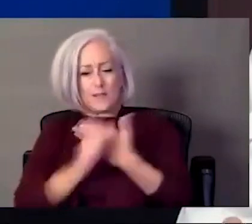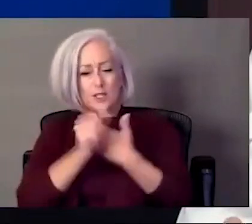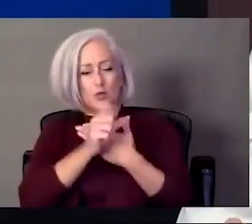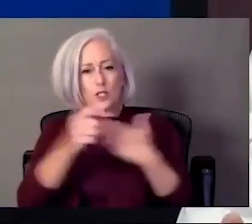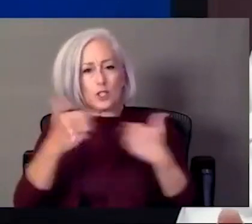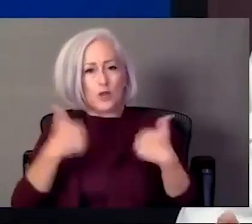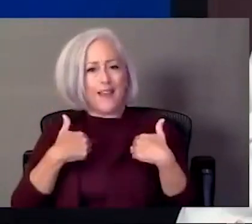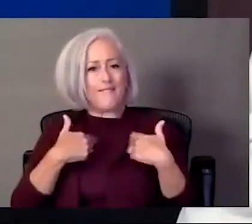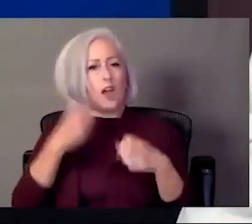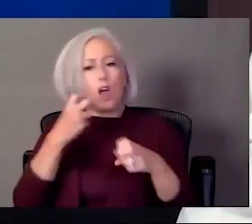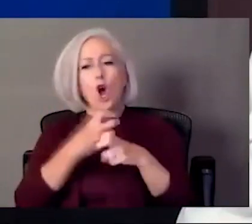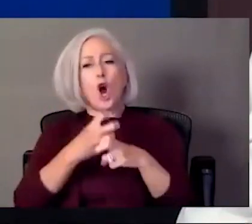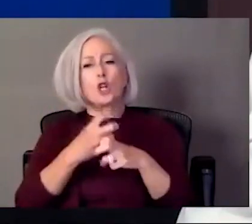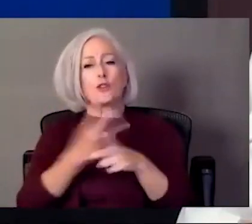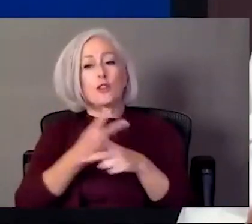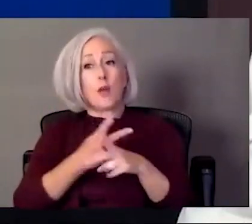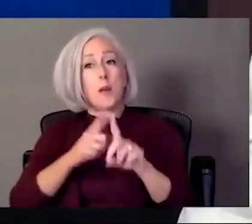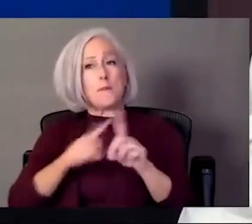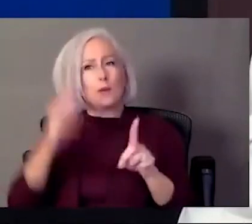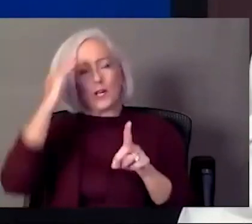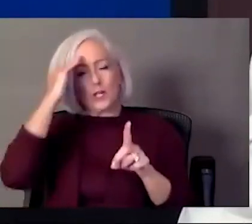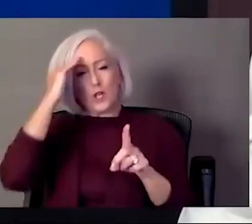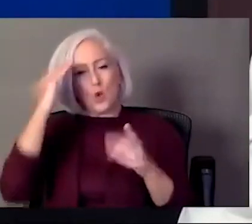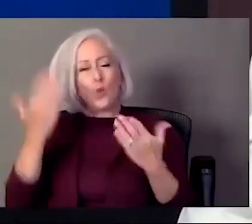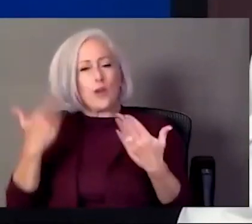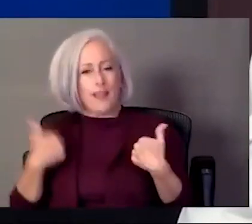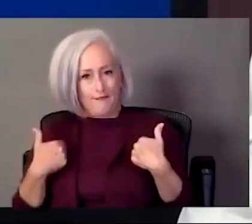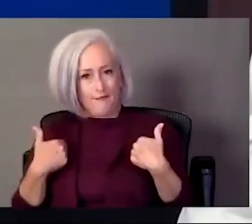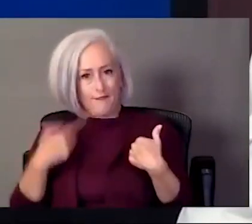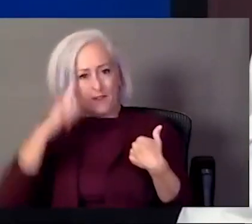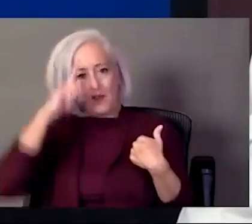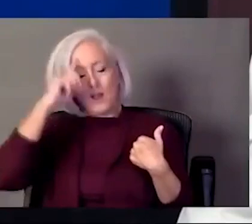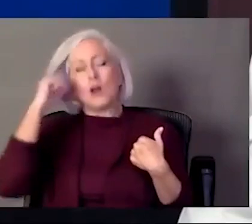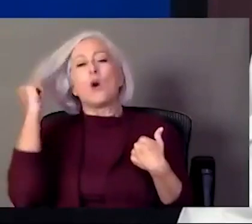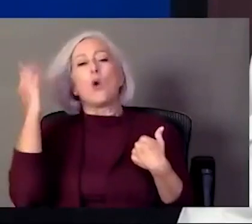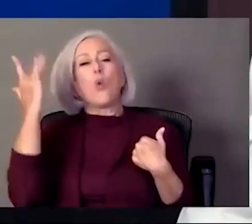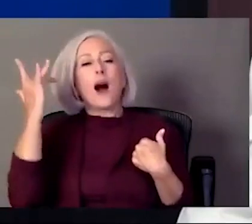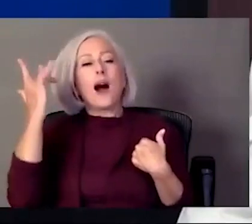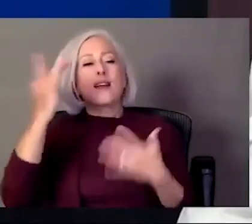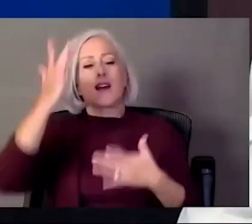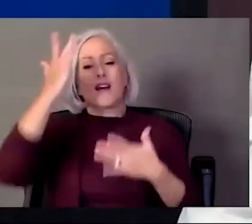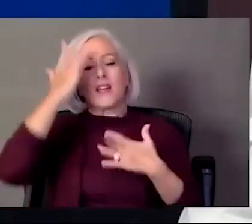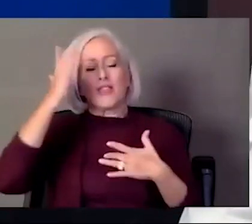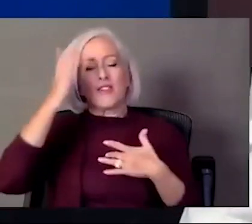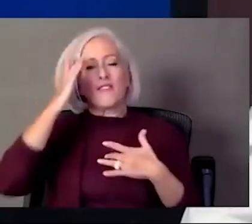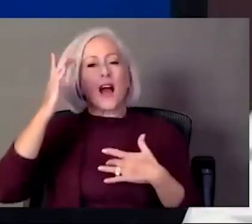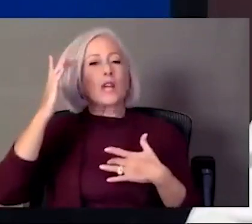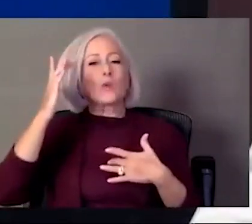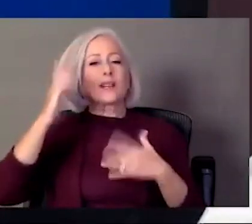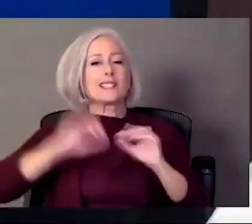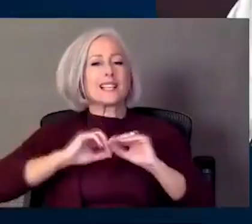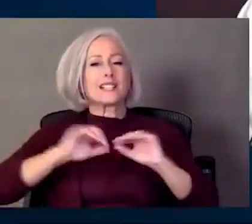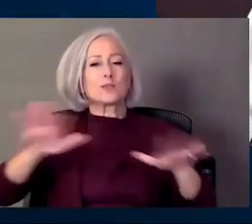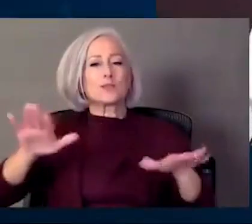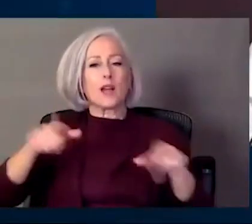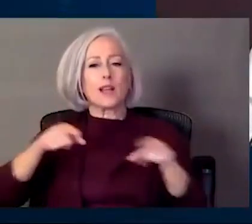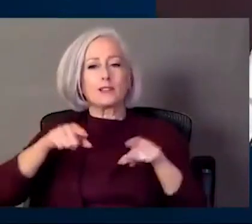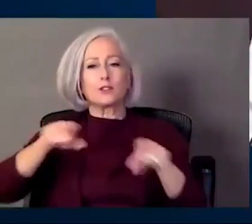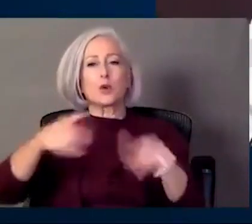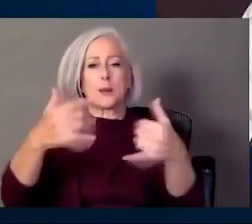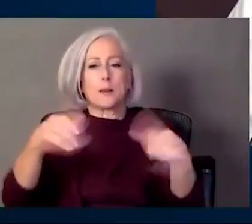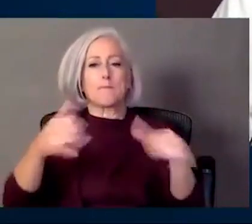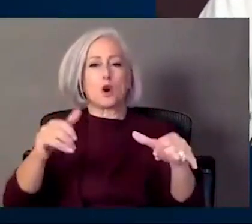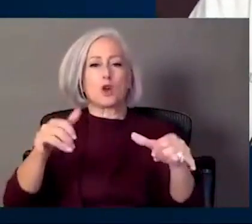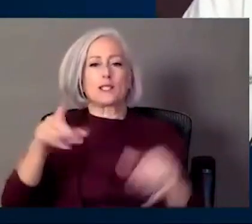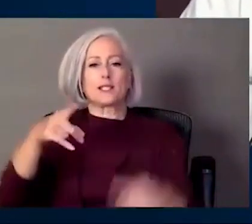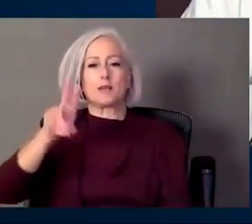really exists because the virus was being spread at parties in which everybody was vaccinated in Provincetown. Anything? Yeah, no, I